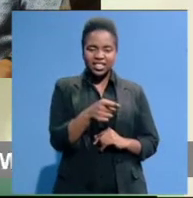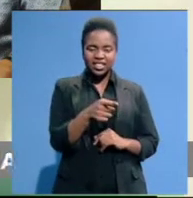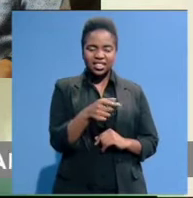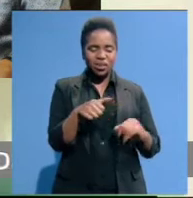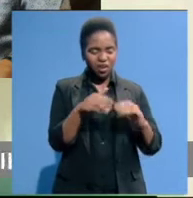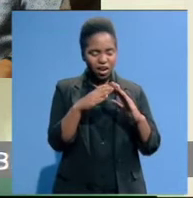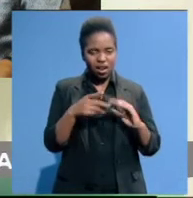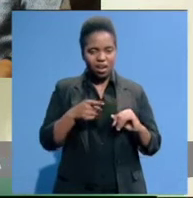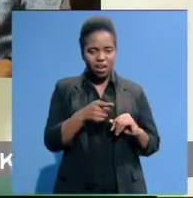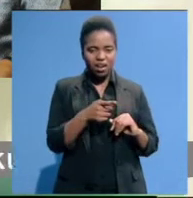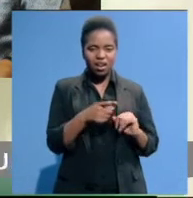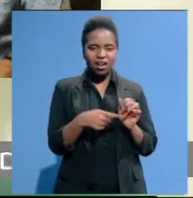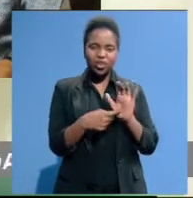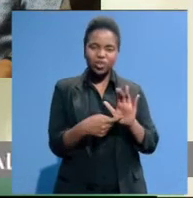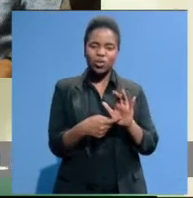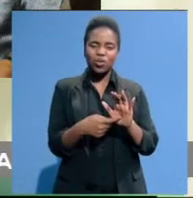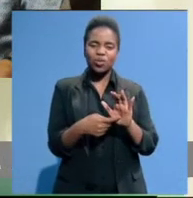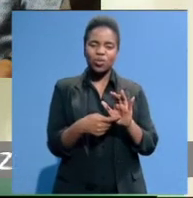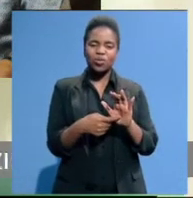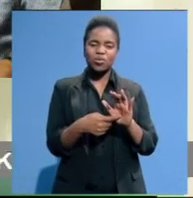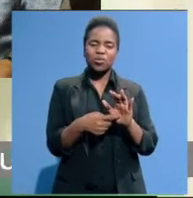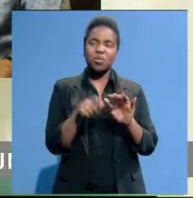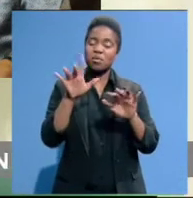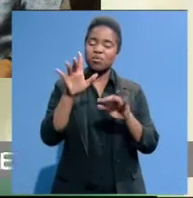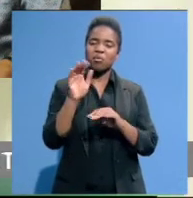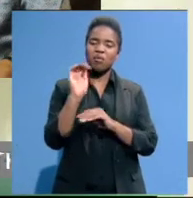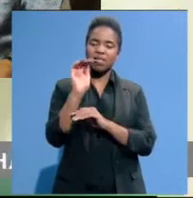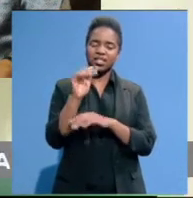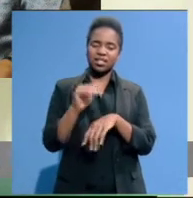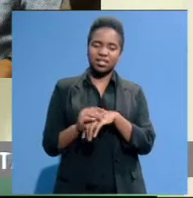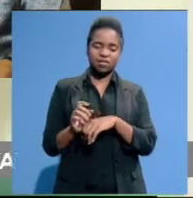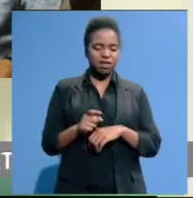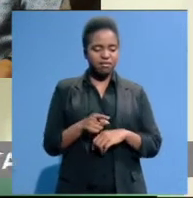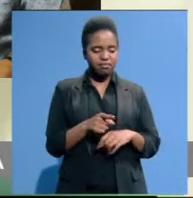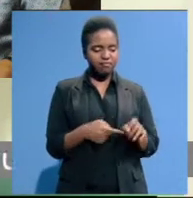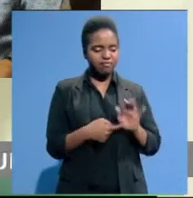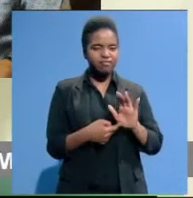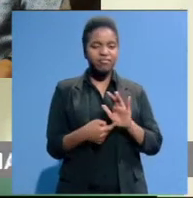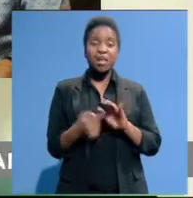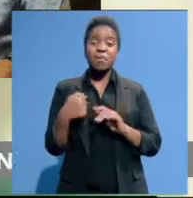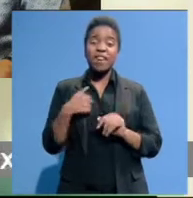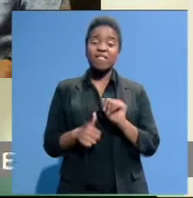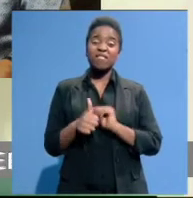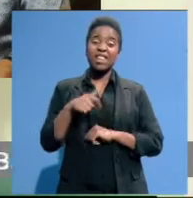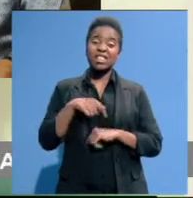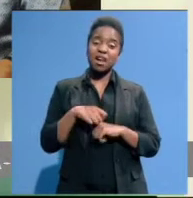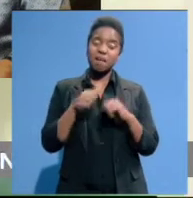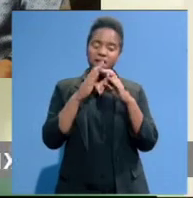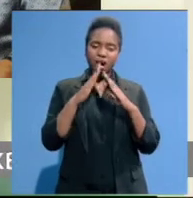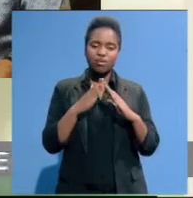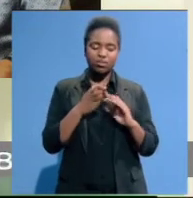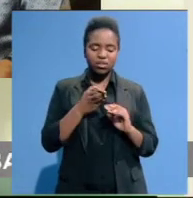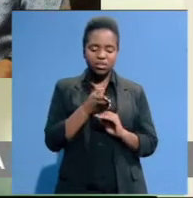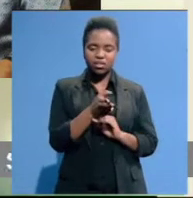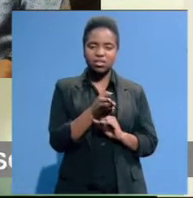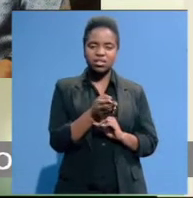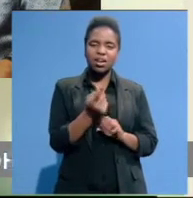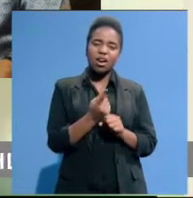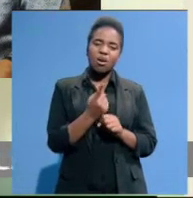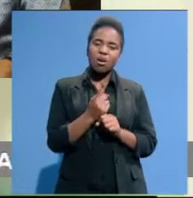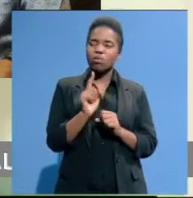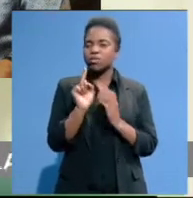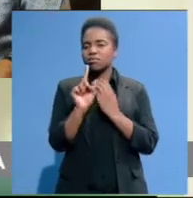doing this show with this international star in the States, Dave Matthews, who was coming for the first time to come and perform in